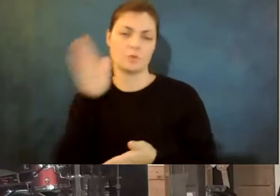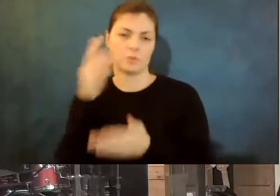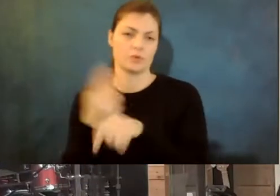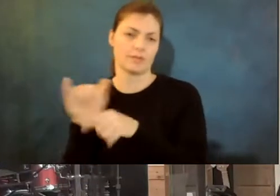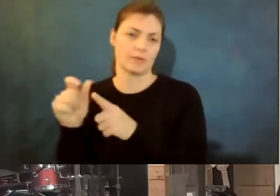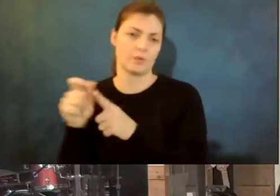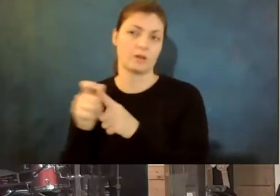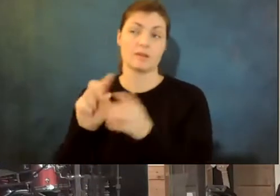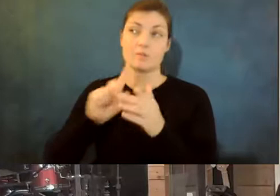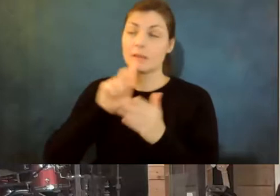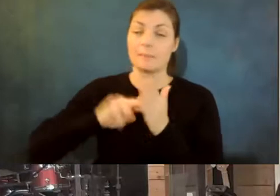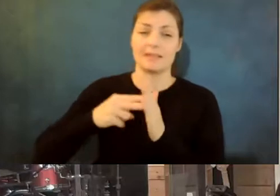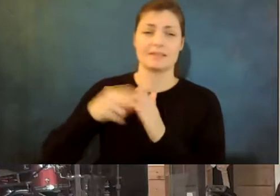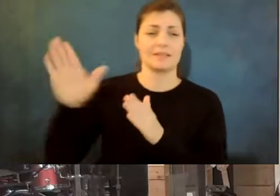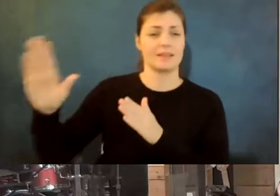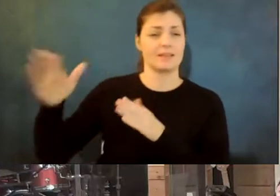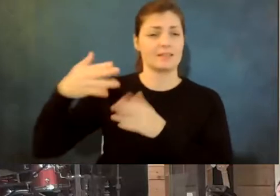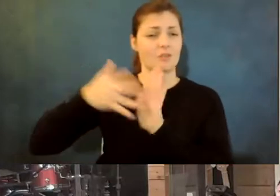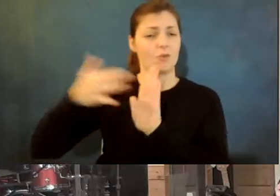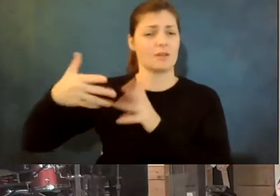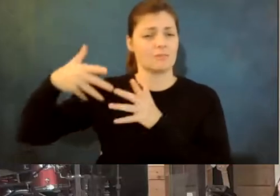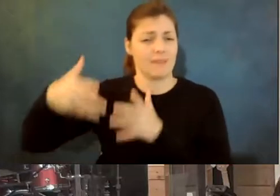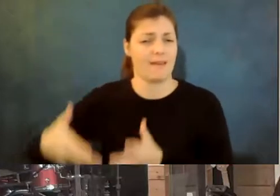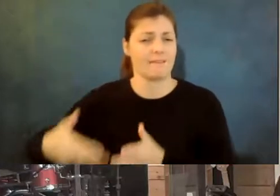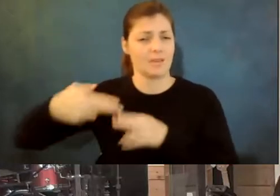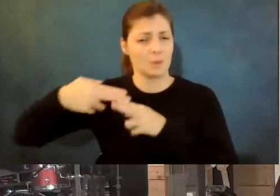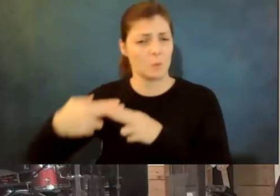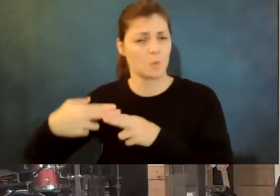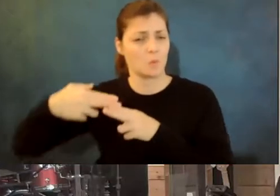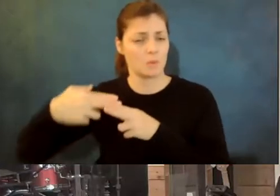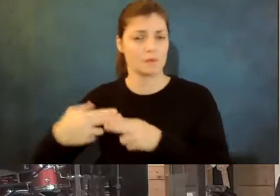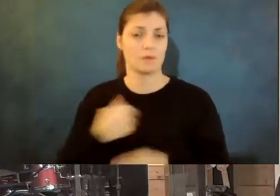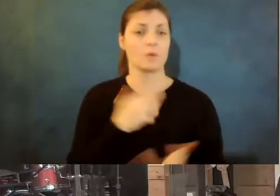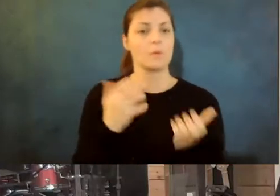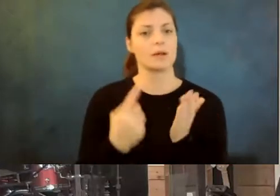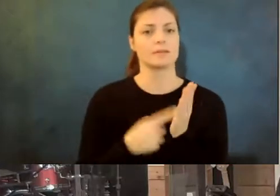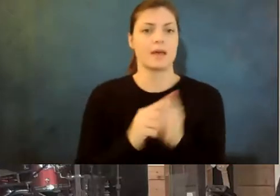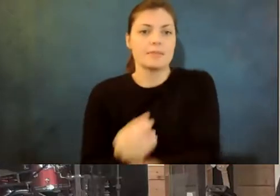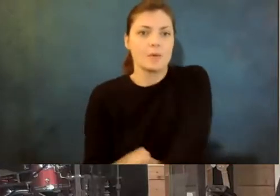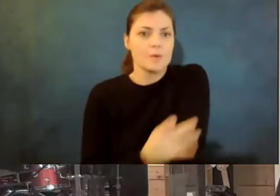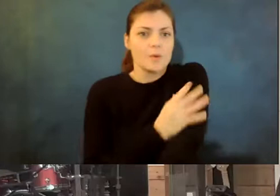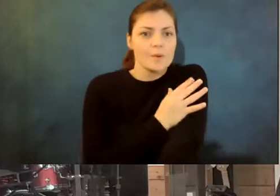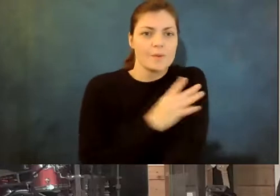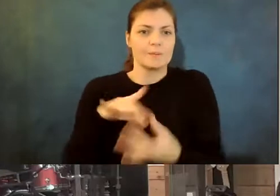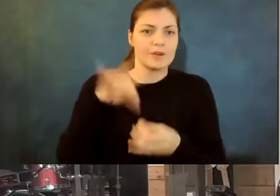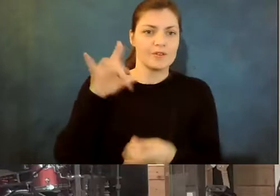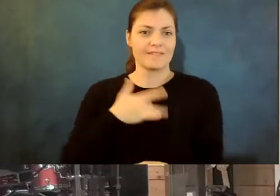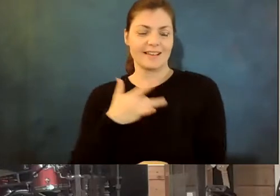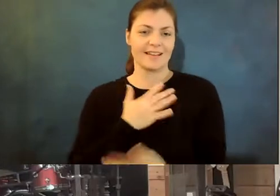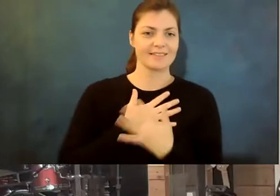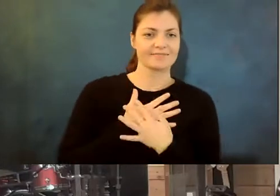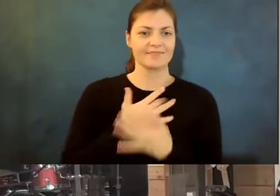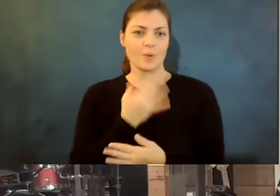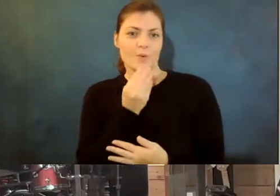glory showed up. Here's our problem. We want sometimes spiritual goosebumps and warm